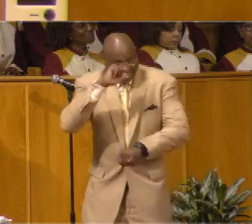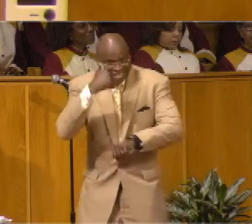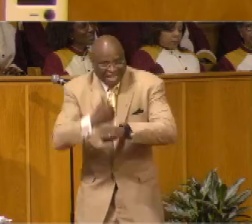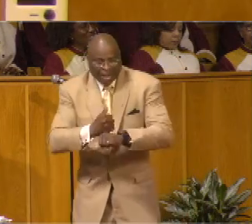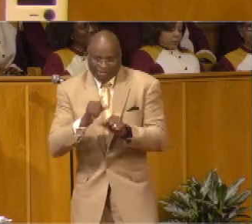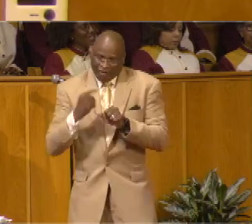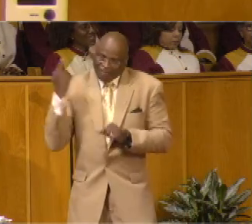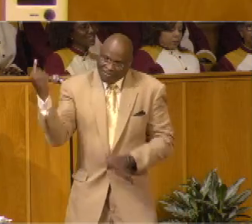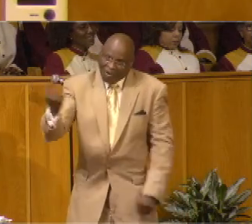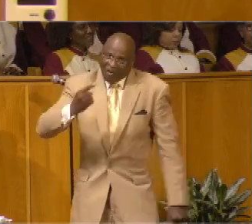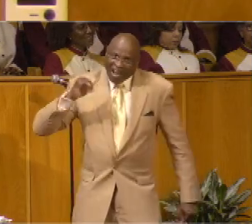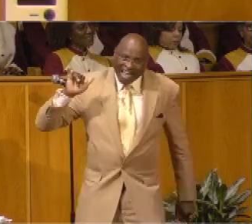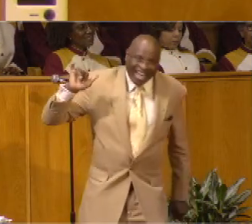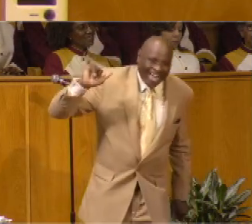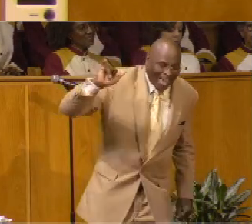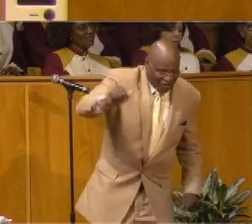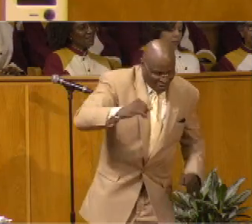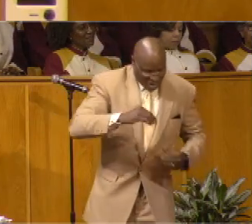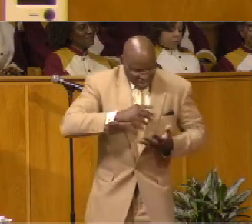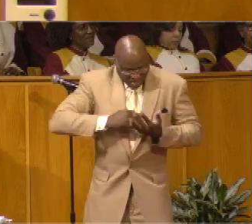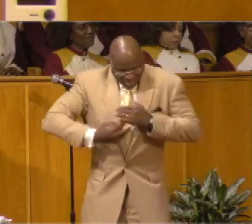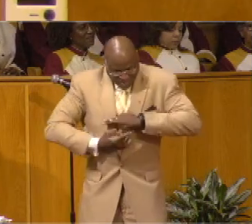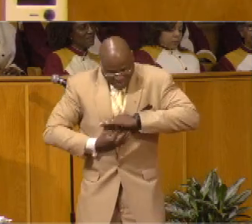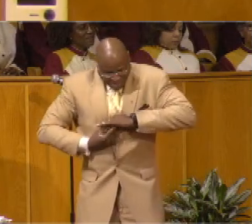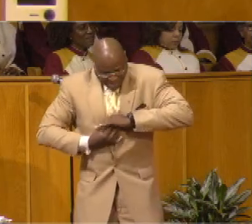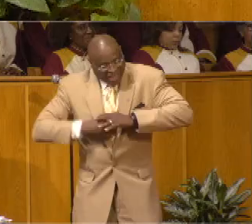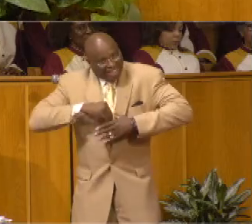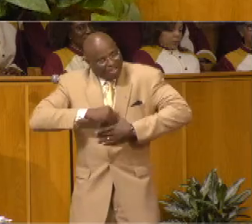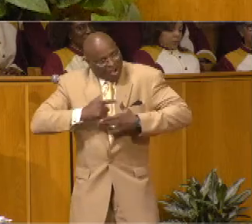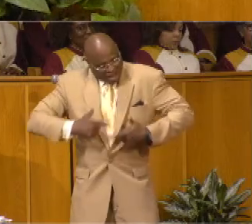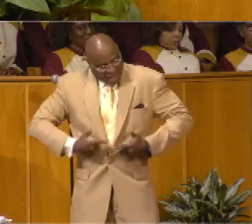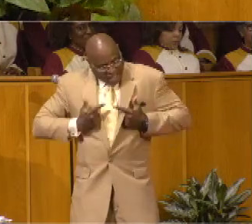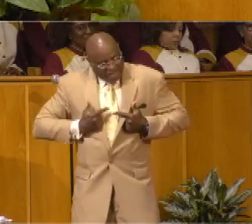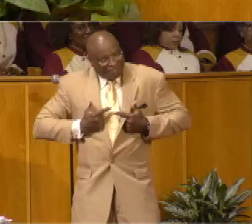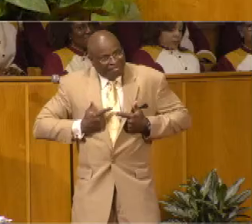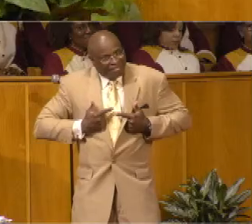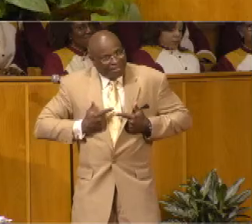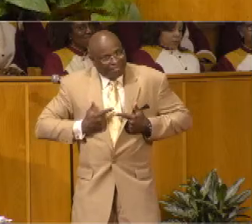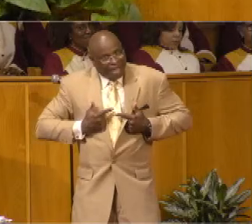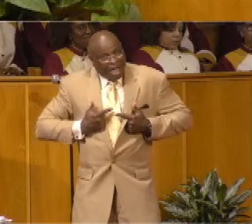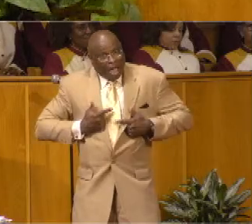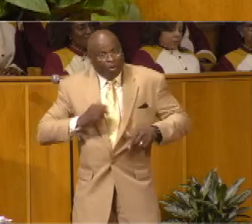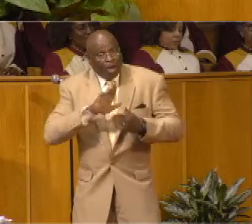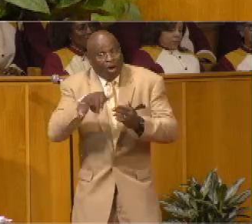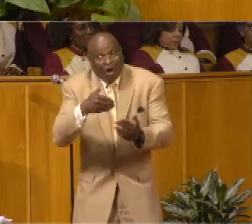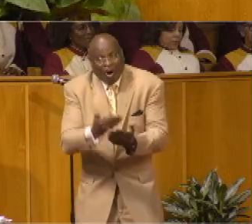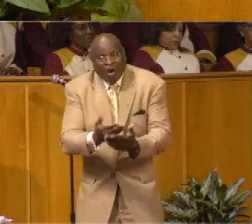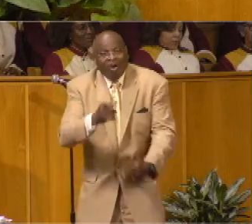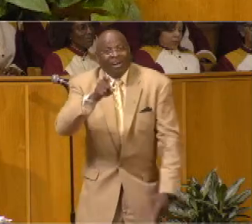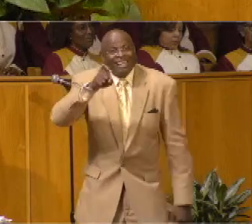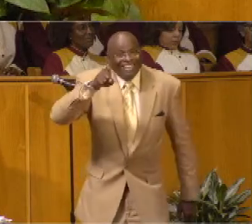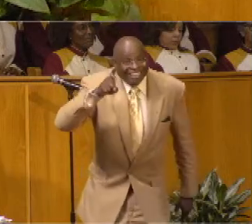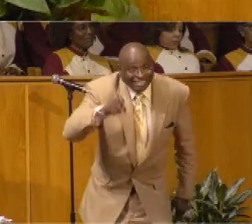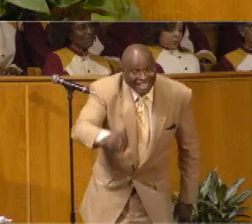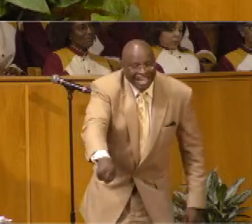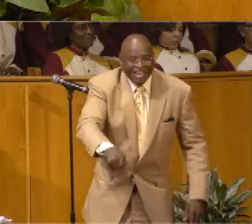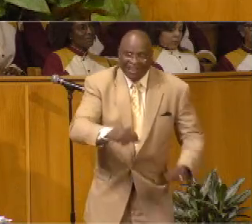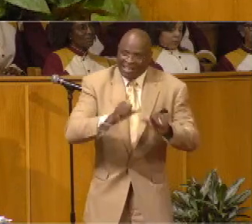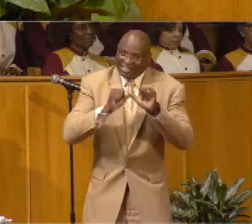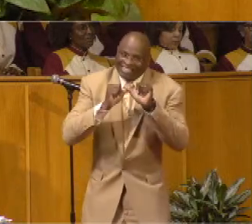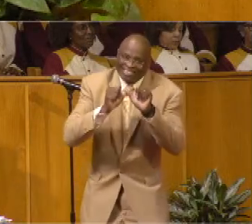permanent residence in the life of every believer. And that we all need